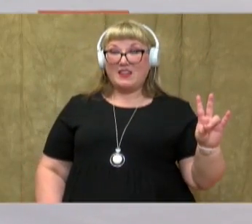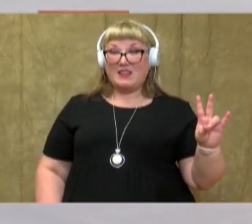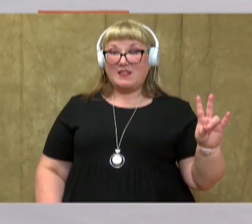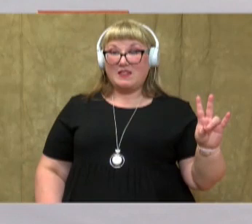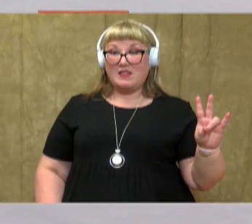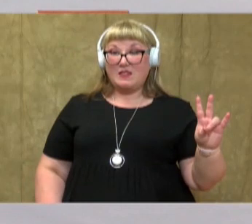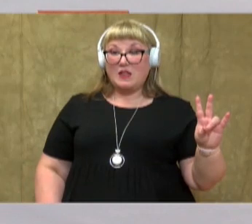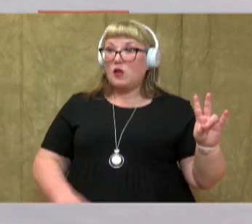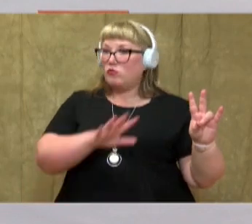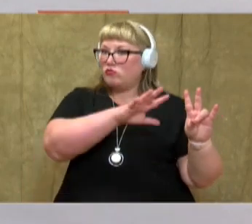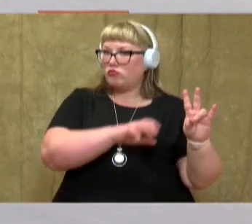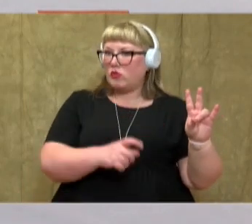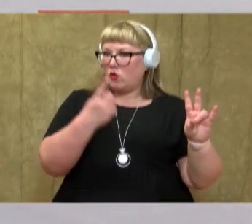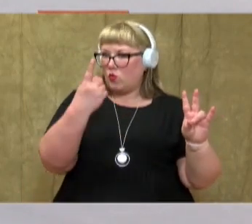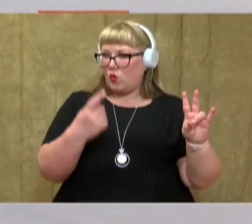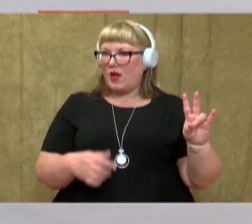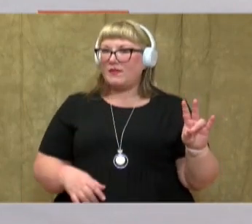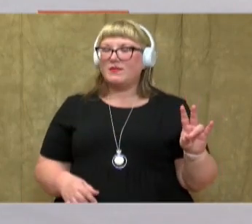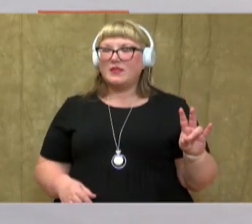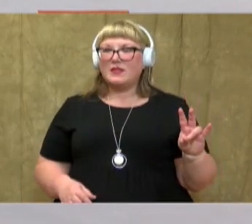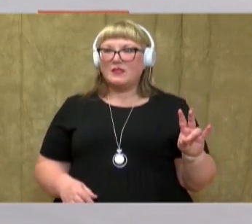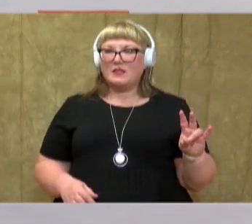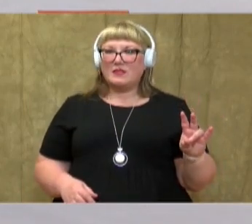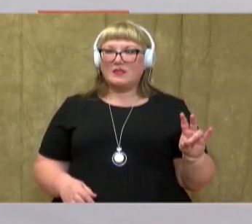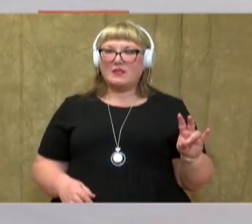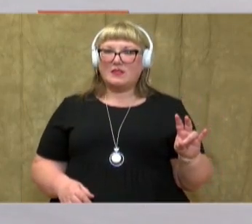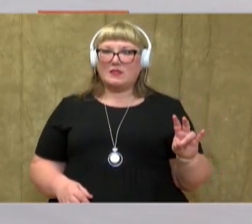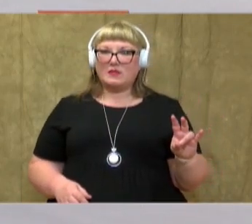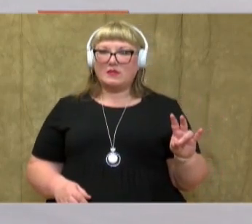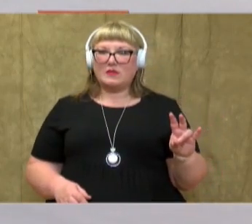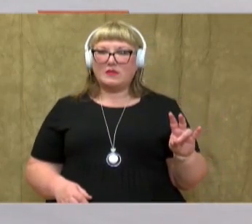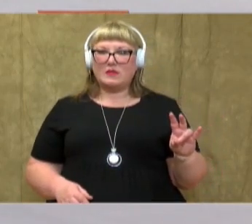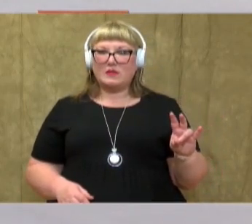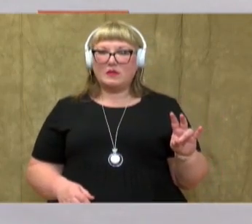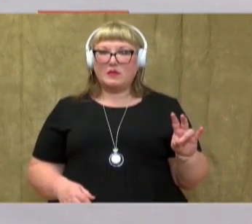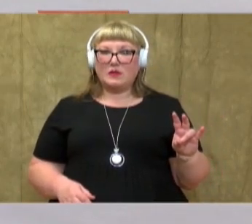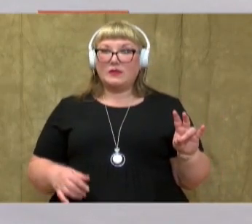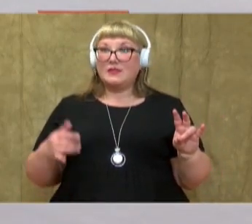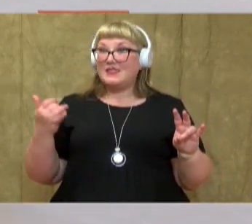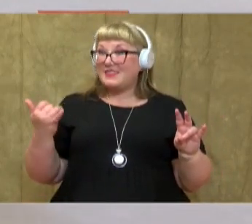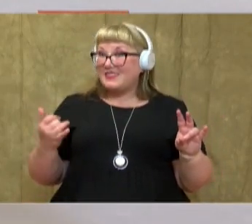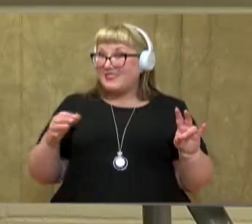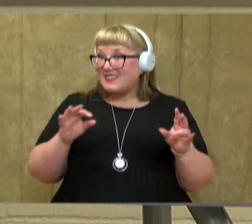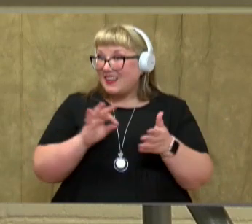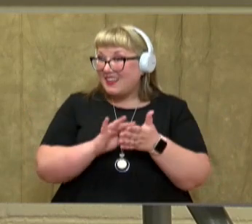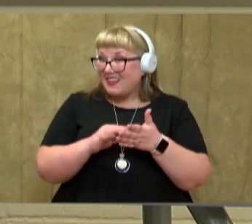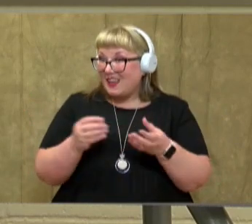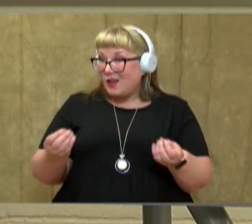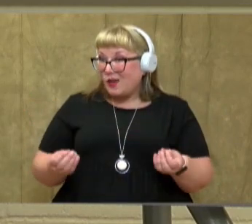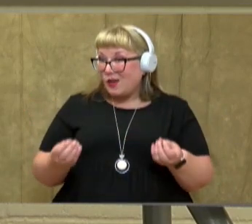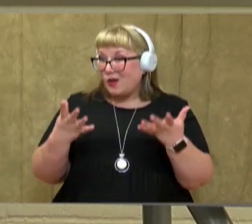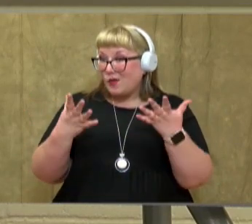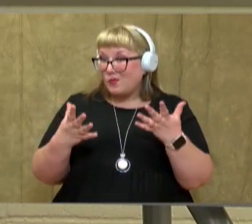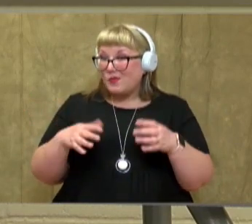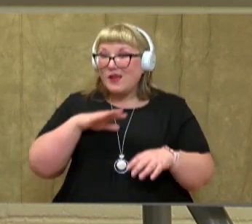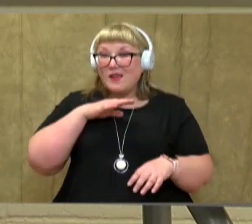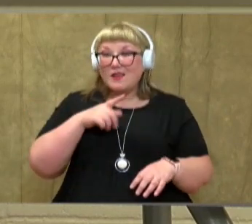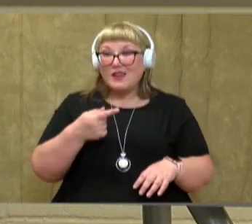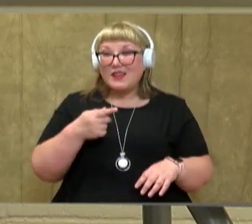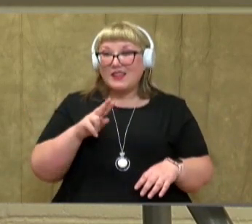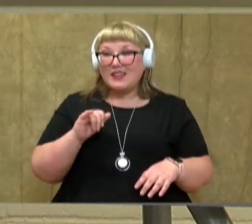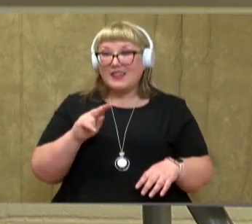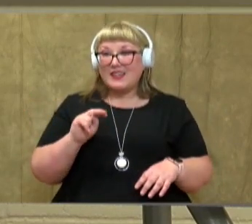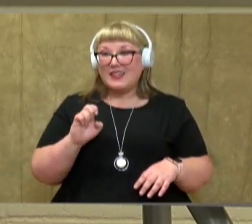1, 2, 3, 4, 5, 6, 7. So we're going to take this one away. We need 7 blue dots. Now let's count how many guinea pigs are in our green